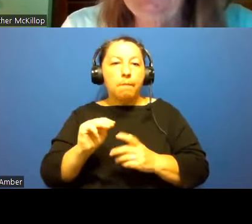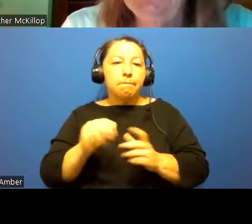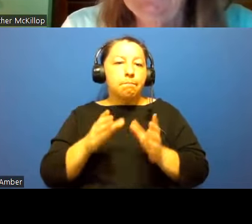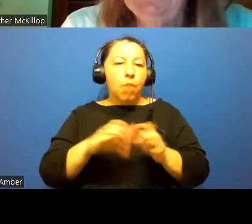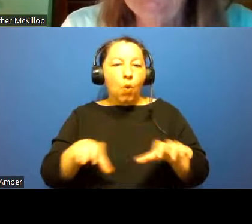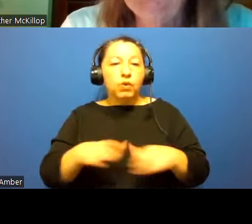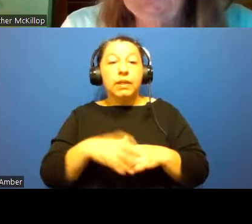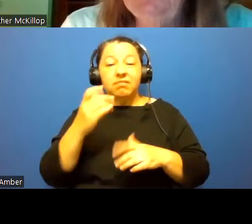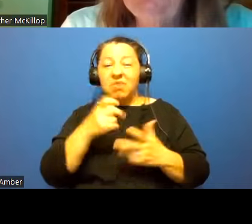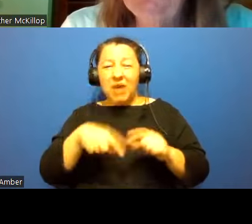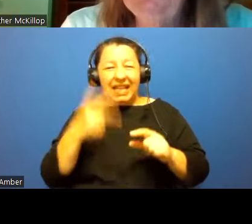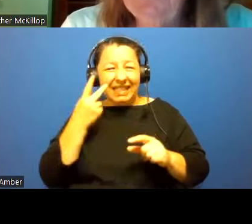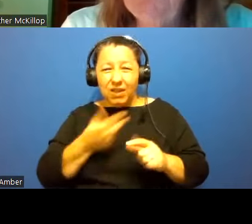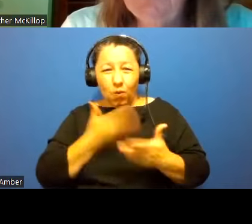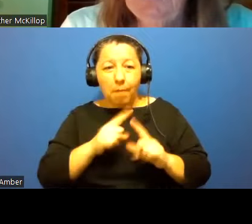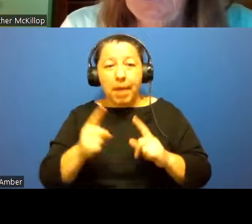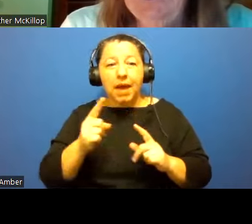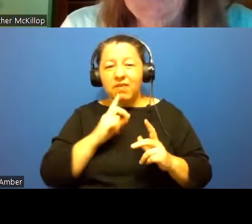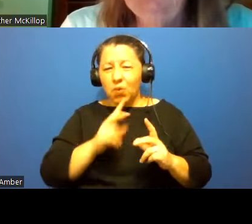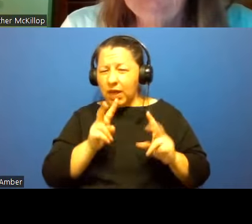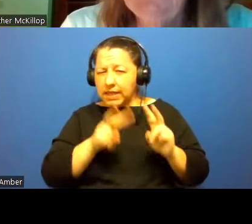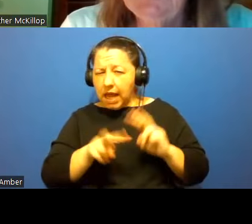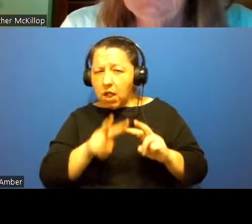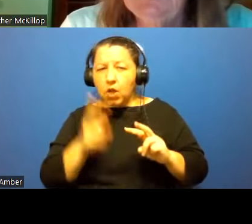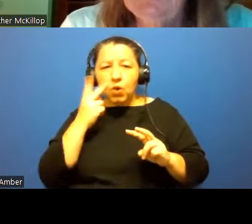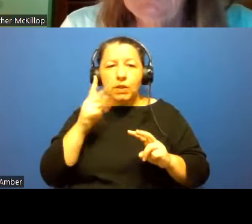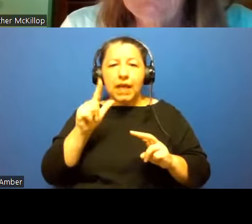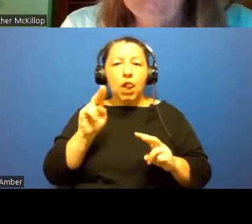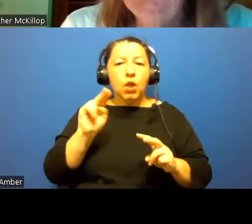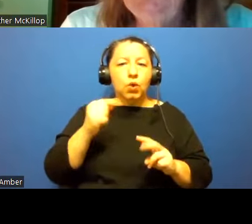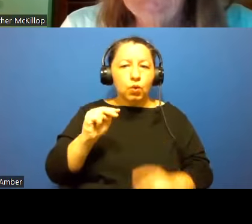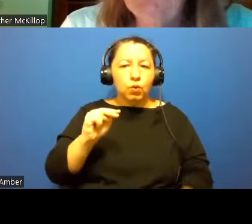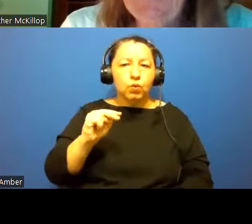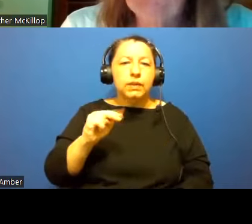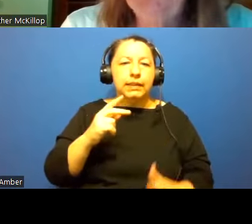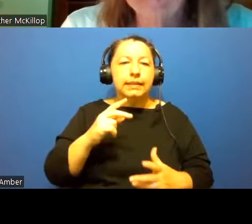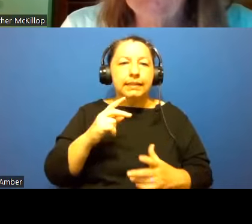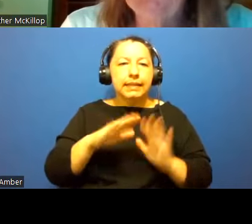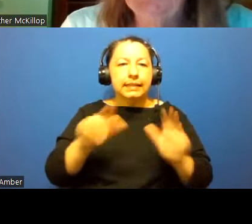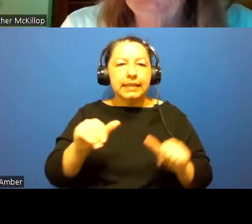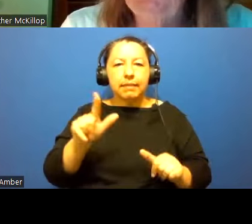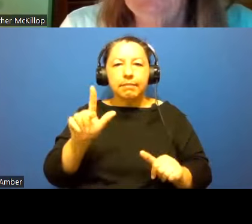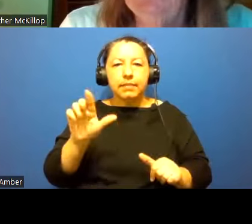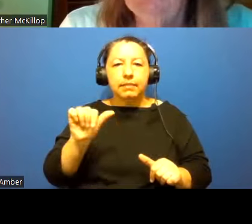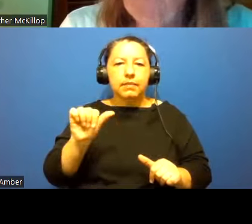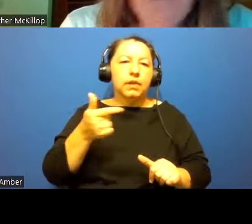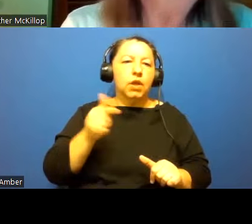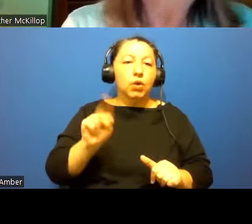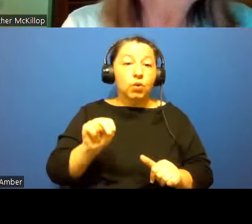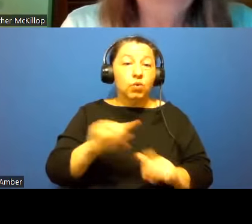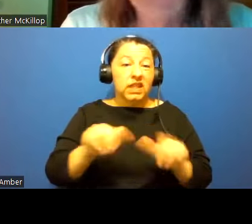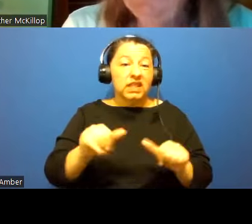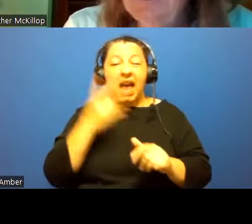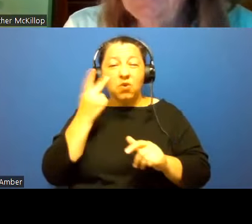can see here's the lagoon system, and you can see different areas of the lagoon. Why